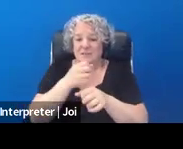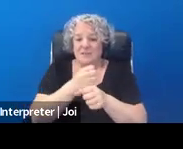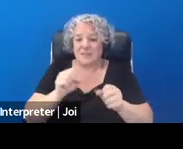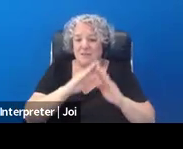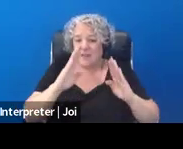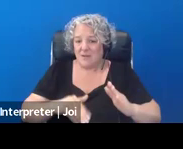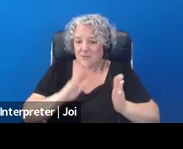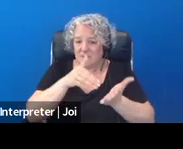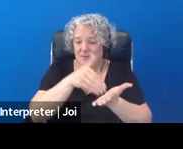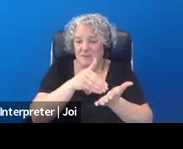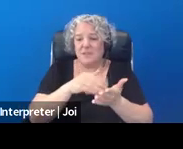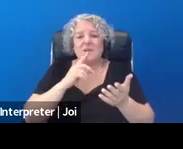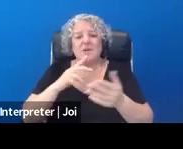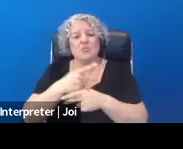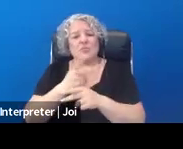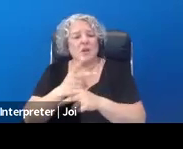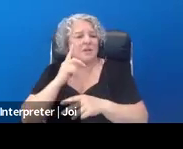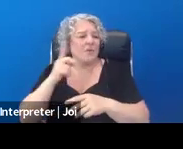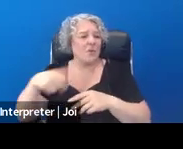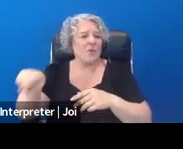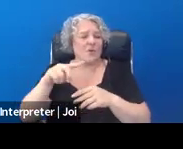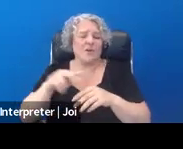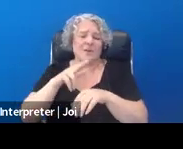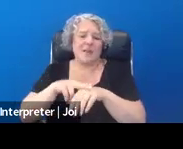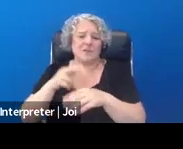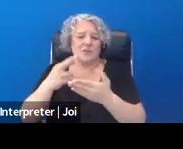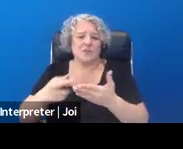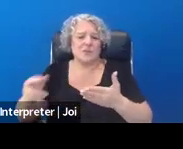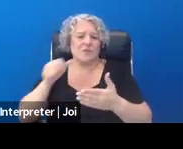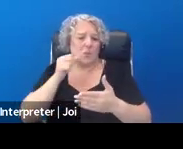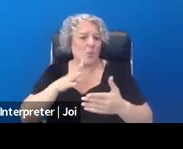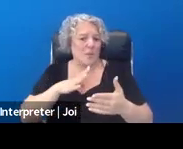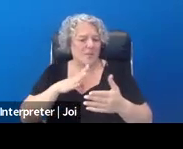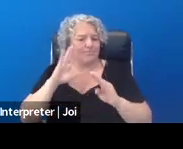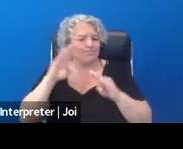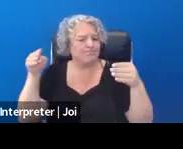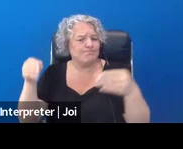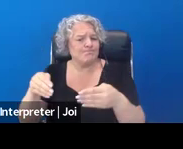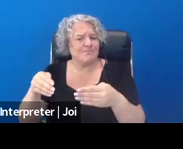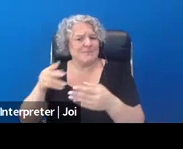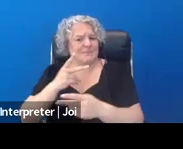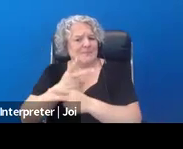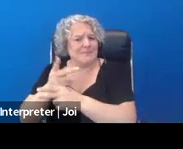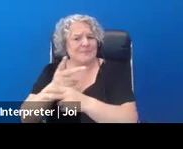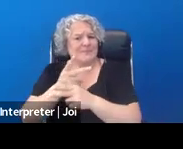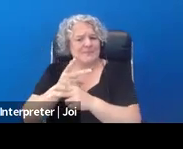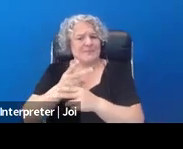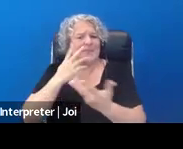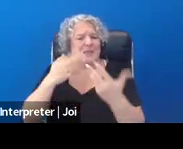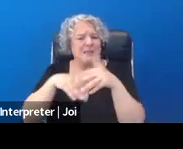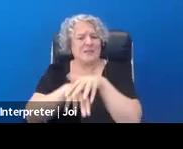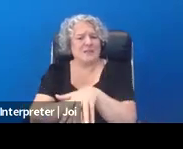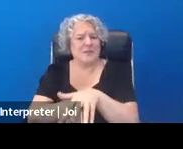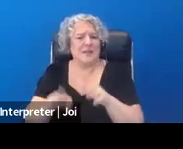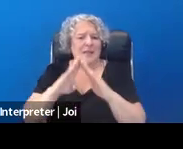a project of the National Indigenous Women's Resource Center, dedicated to addressing the critical intersection of